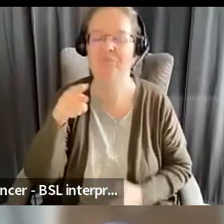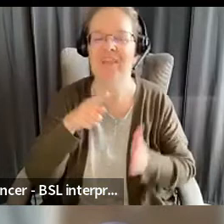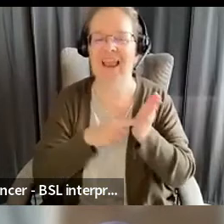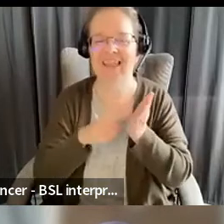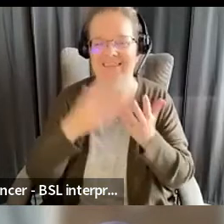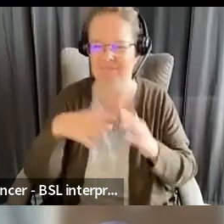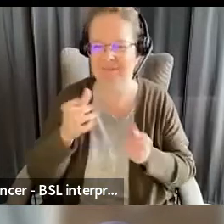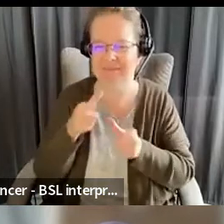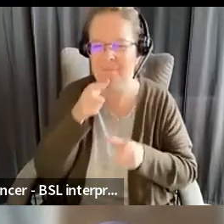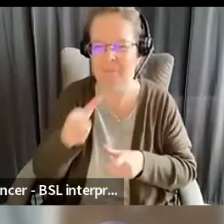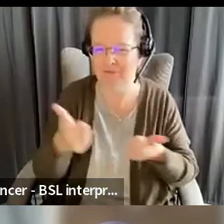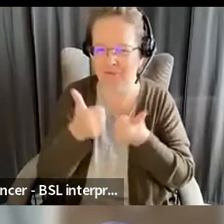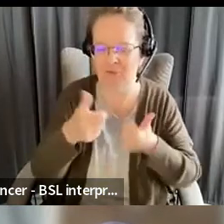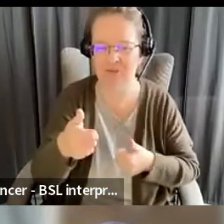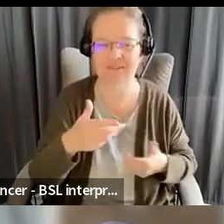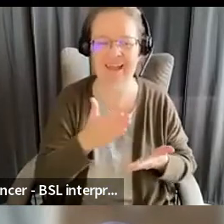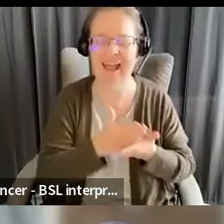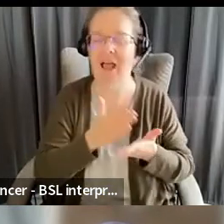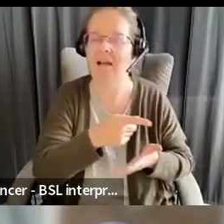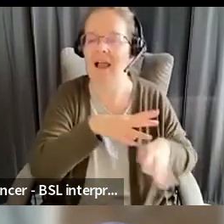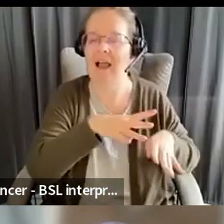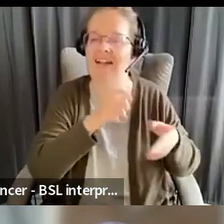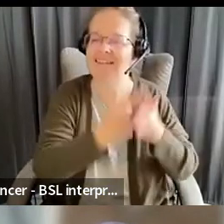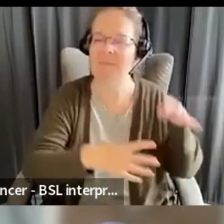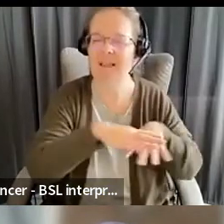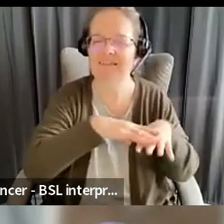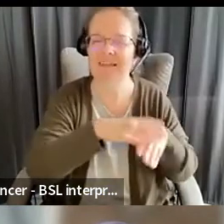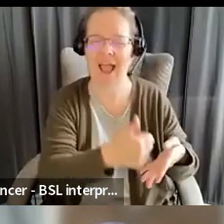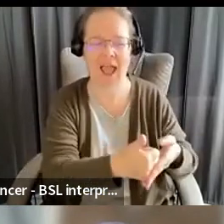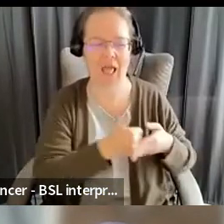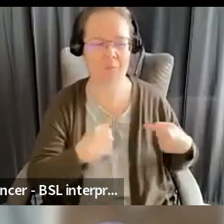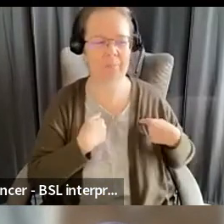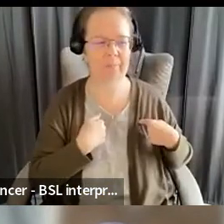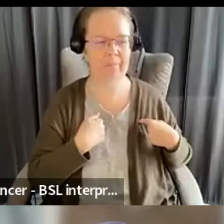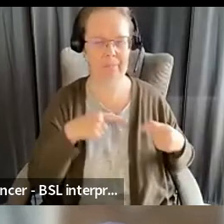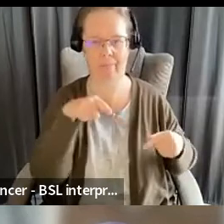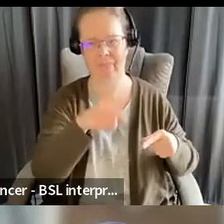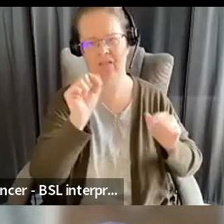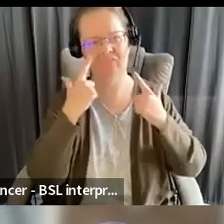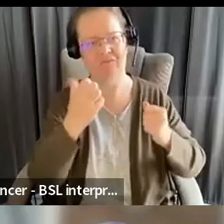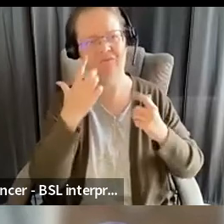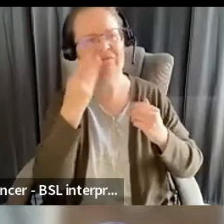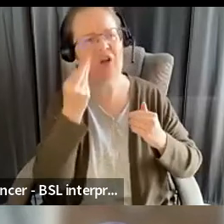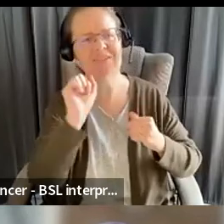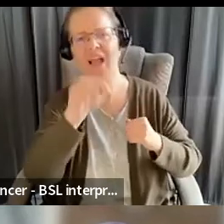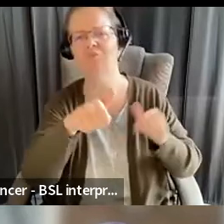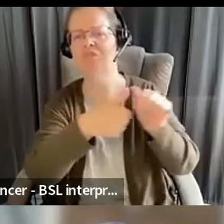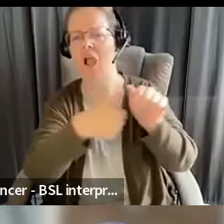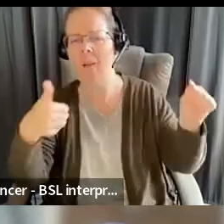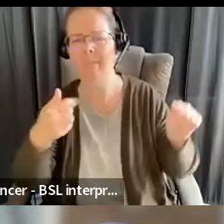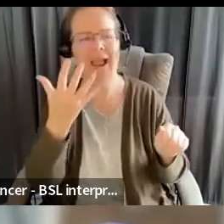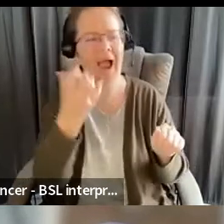but I think it's just helpful. It's really easy to find out about within the company. There are